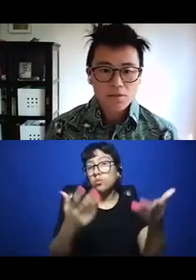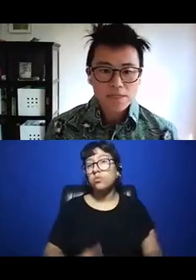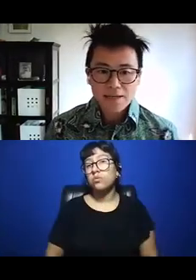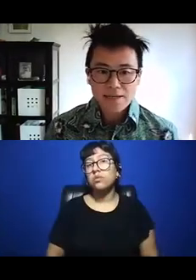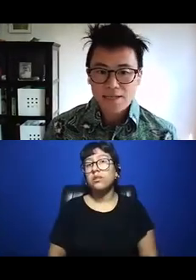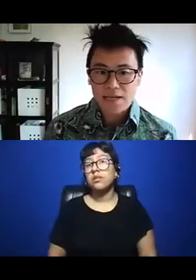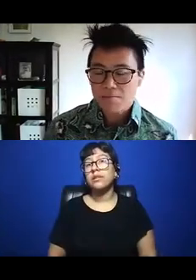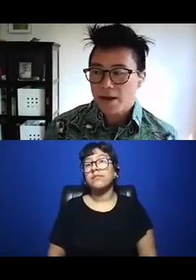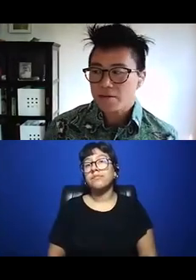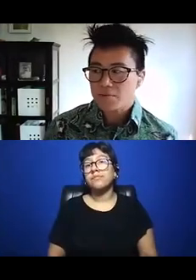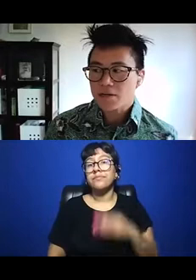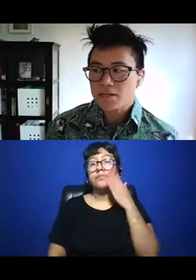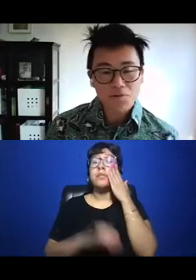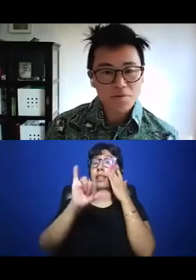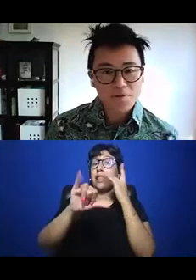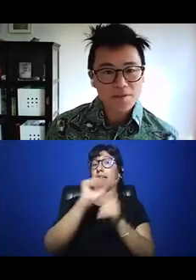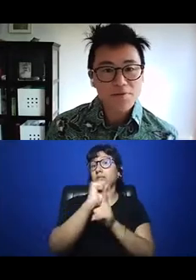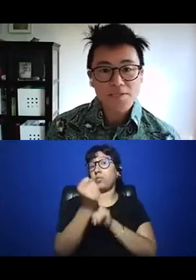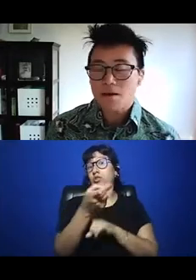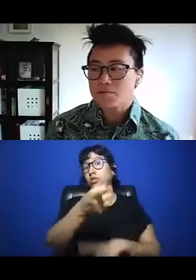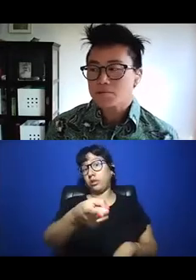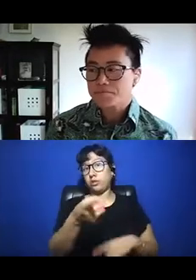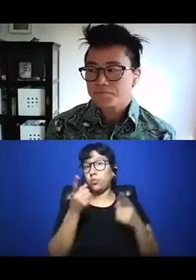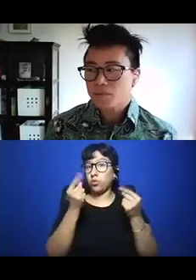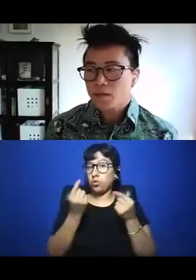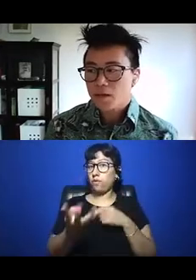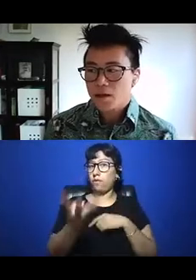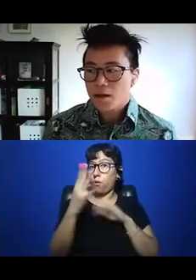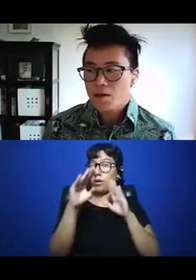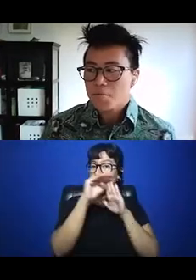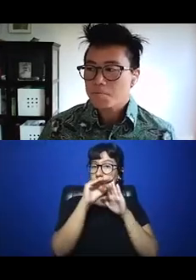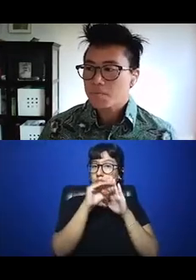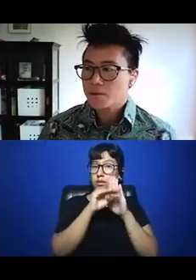So holding that case study in mind, we're going to do these 4 steps.